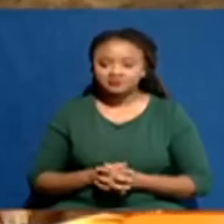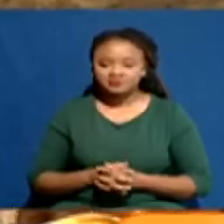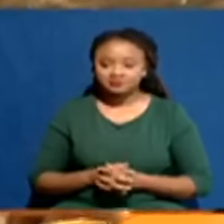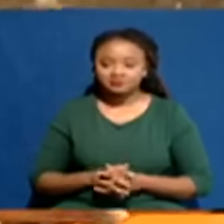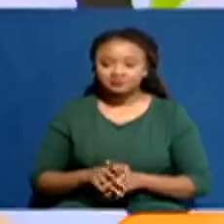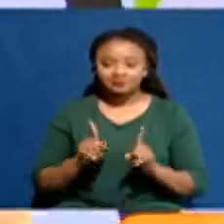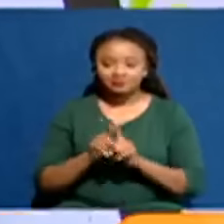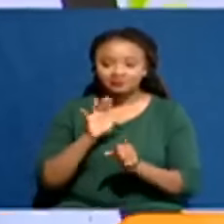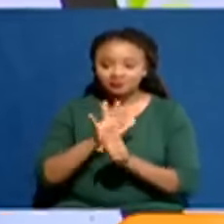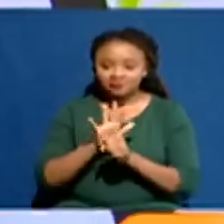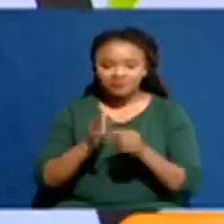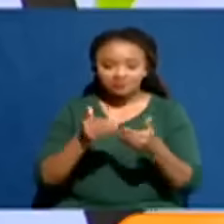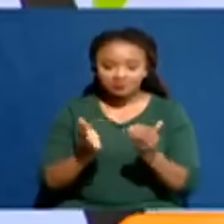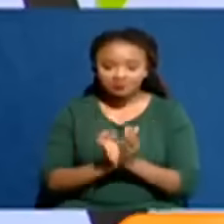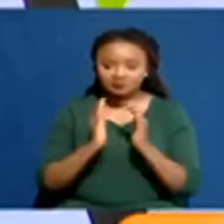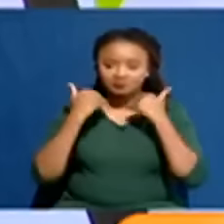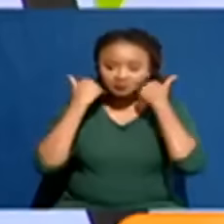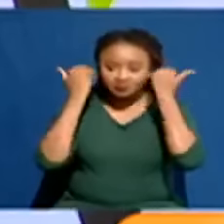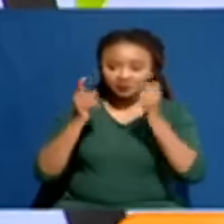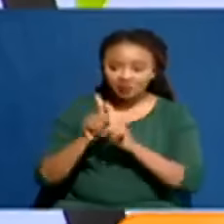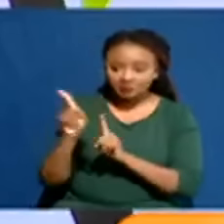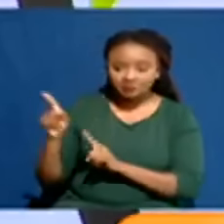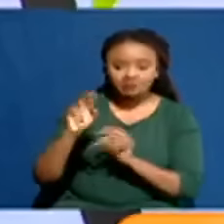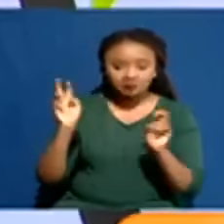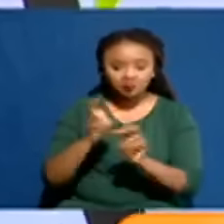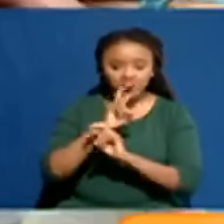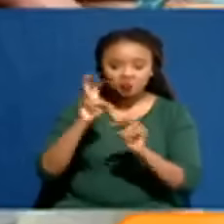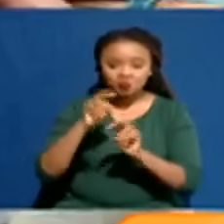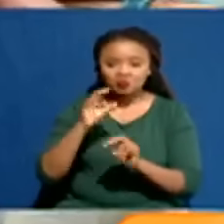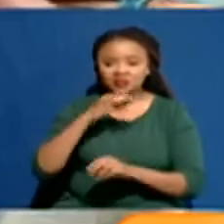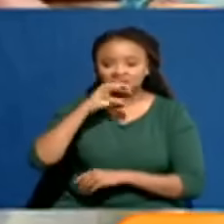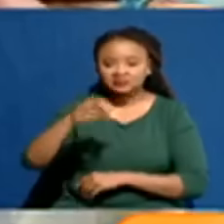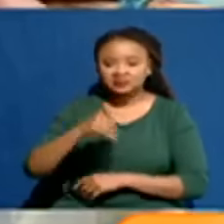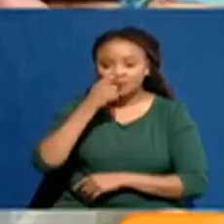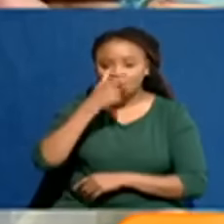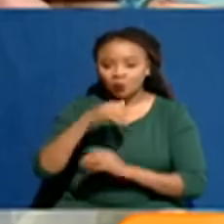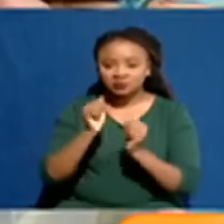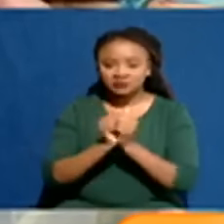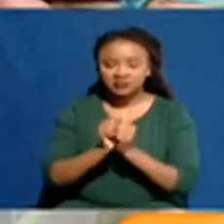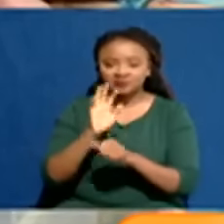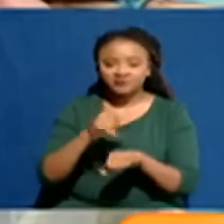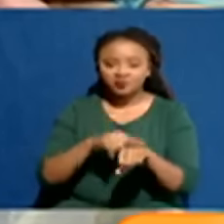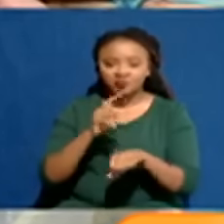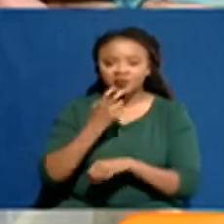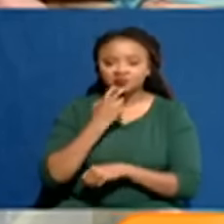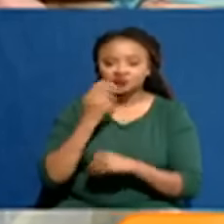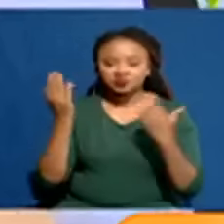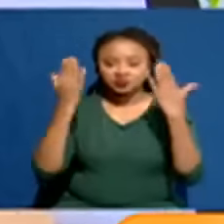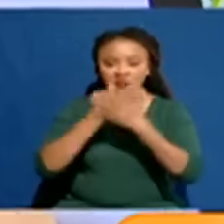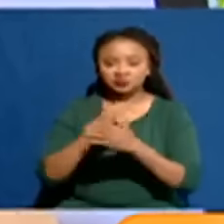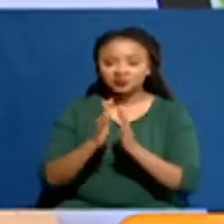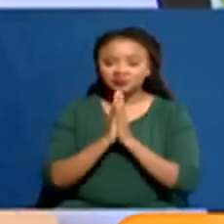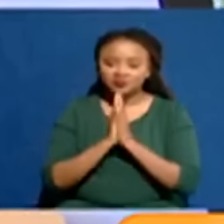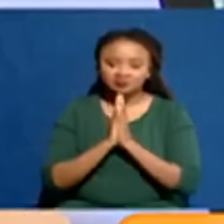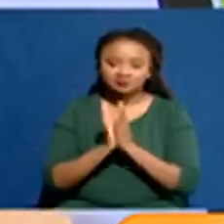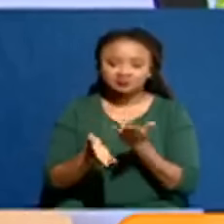and grief. Chantel Nyangi has been searching for her missing 10-year-old son since Tuesday night. No, but mnisaidie tu mtoto